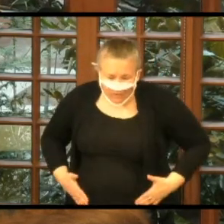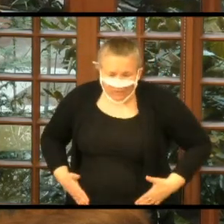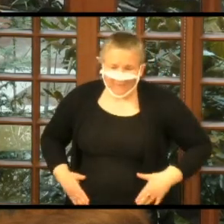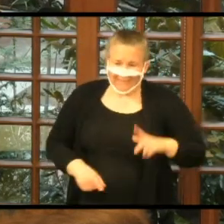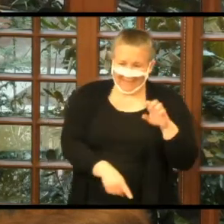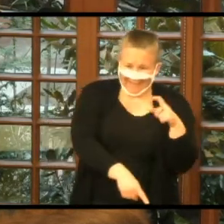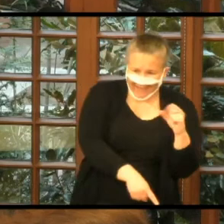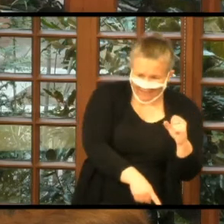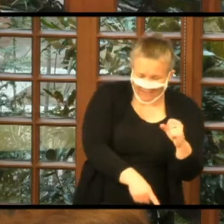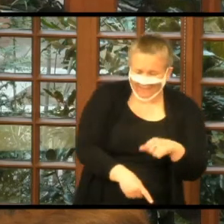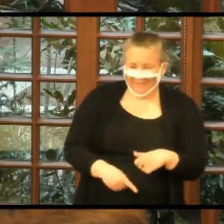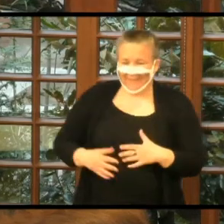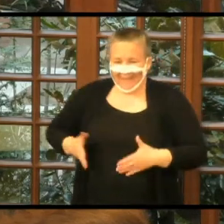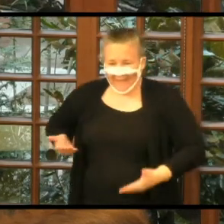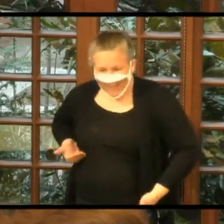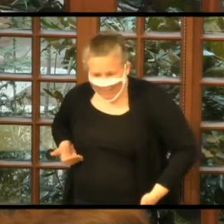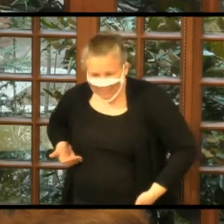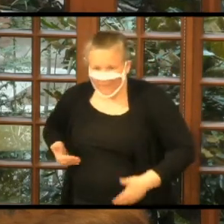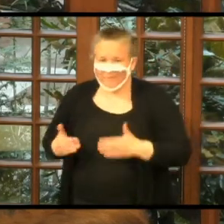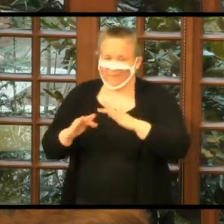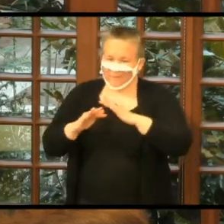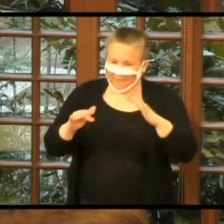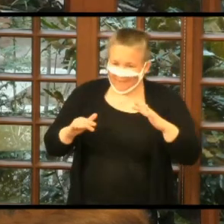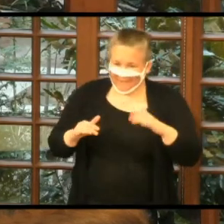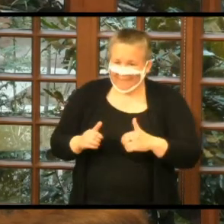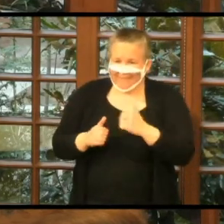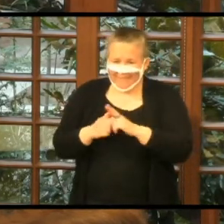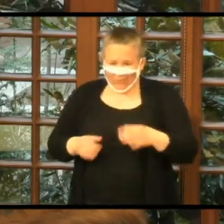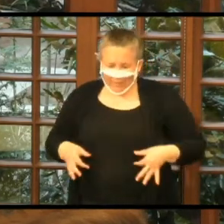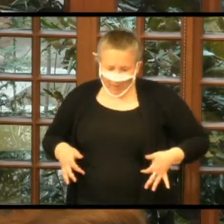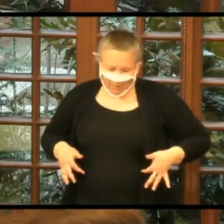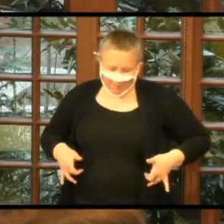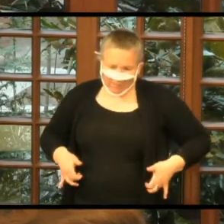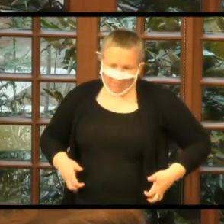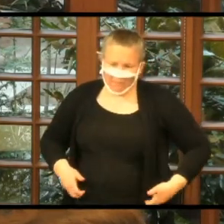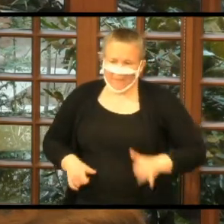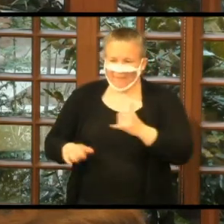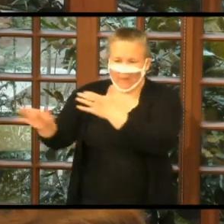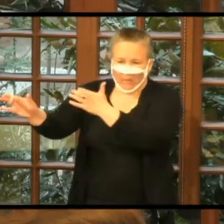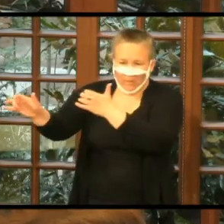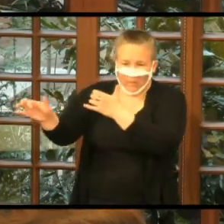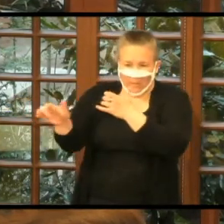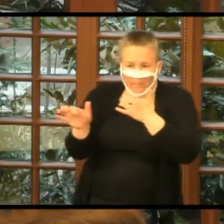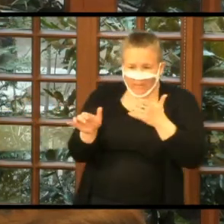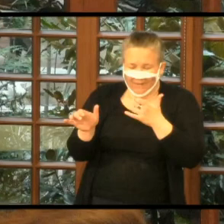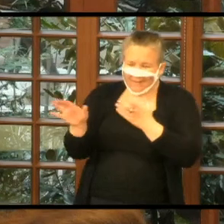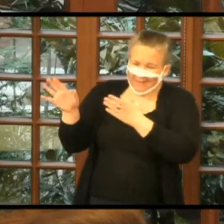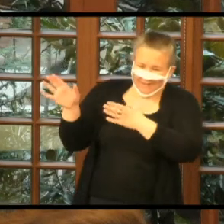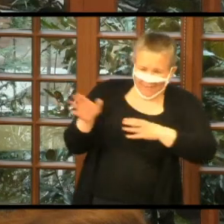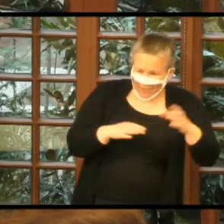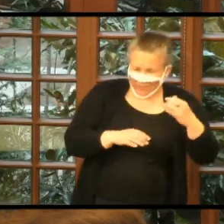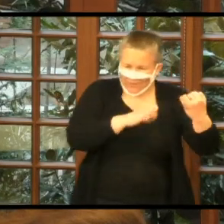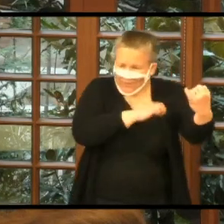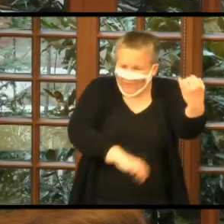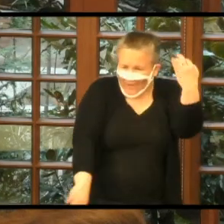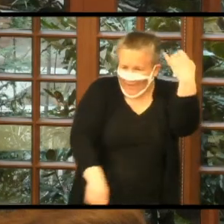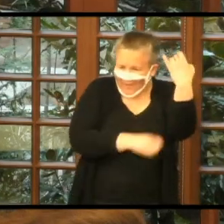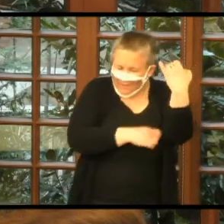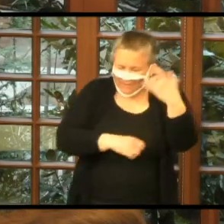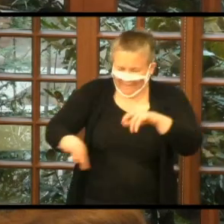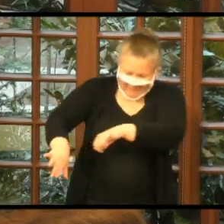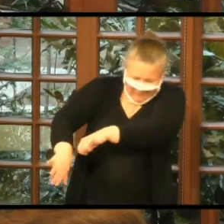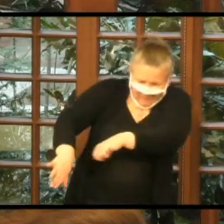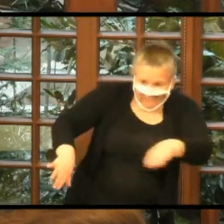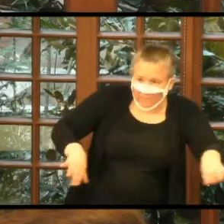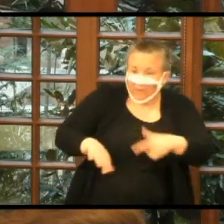legs, now the abdomen. Pluck each rib like the string of a harp and move on to a flamboyant violin bow at the sternum.